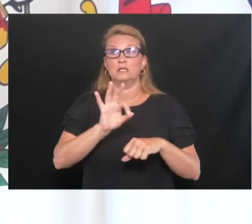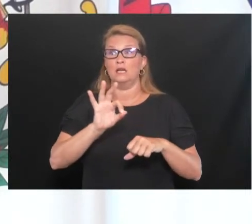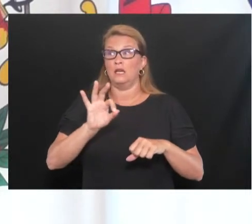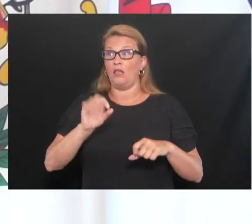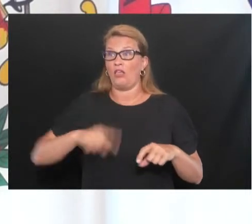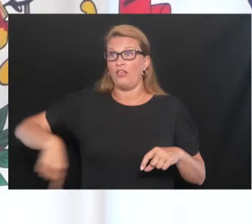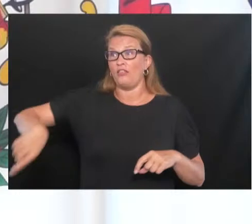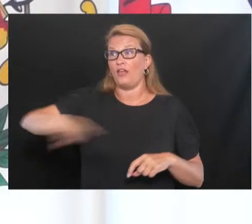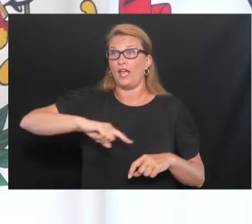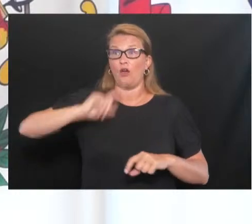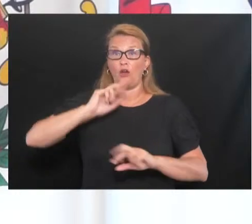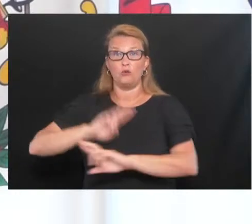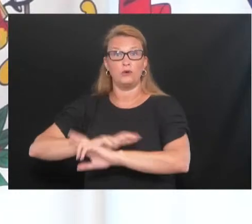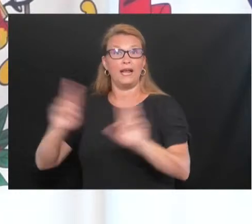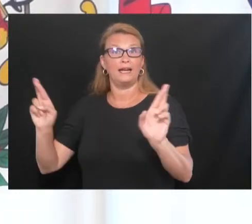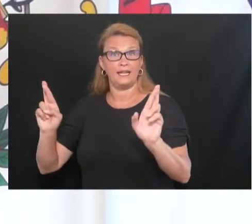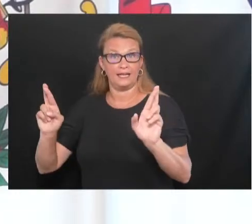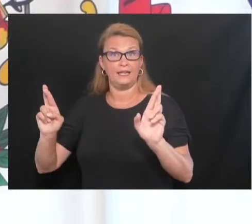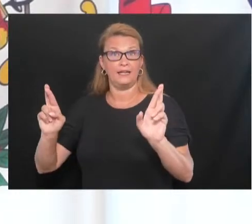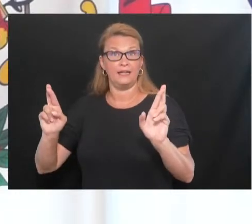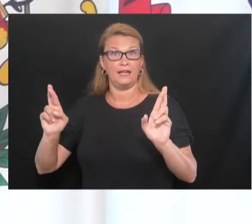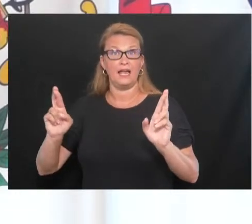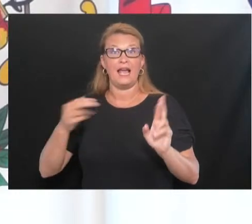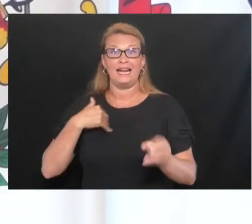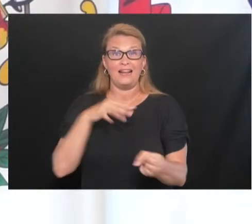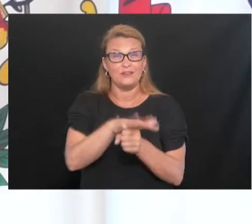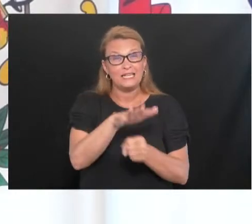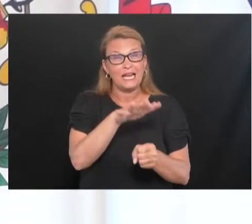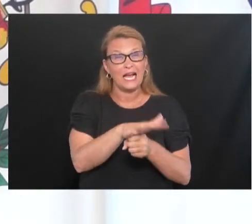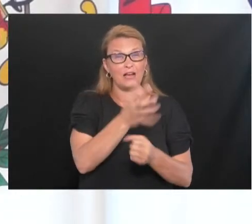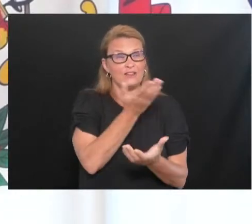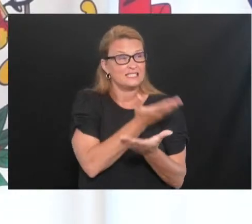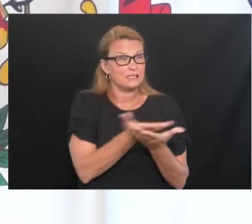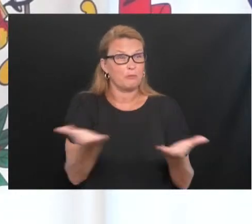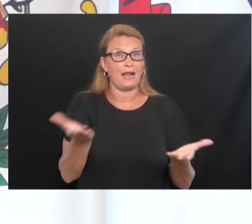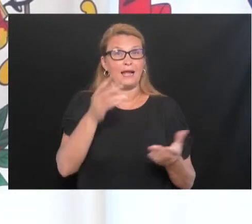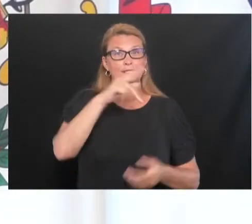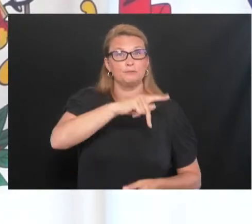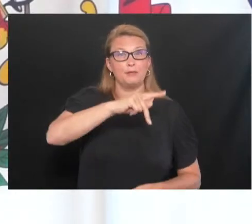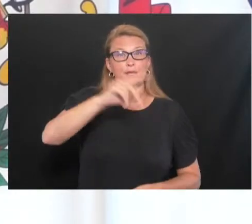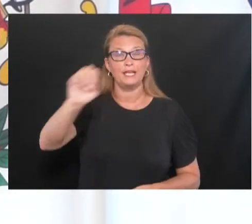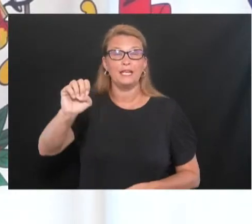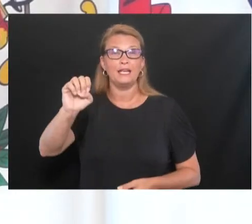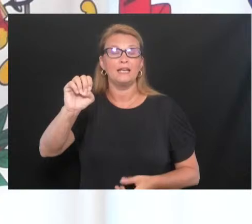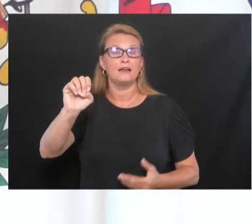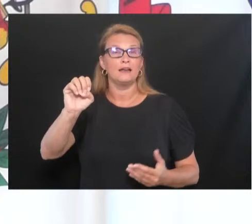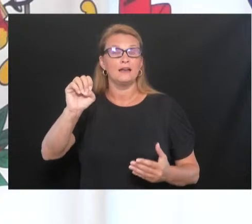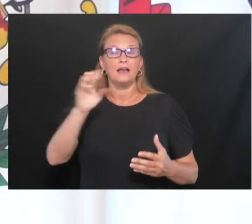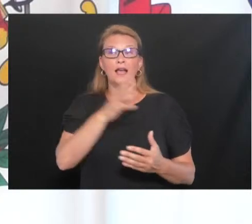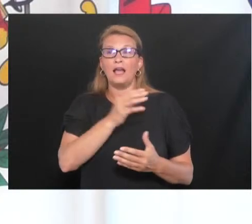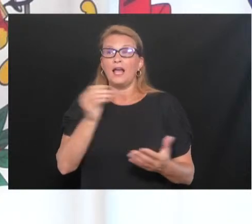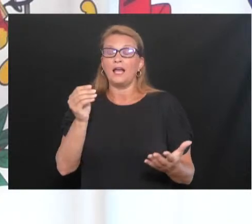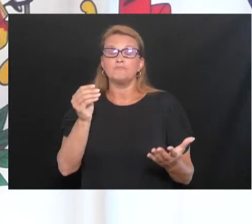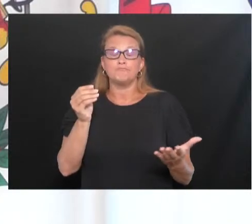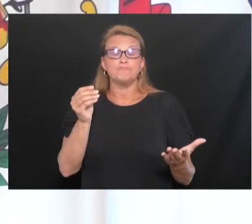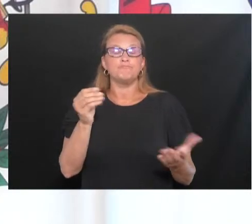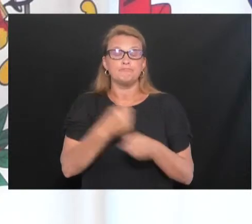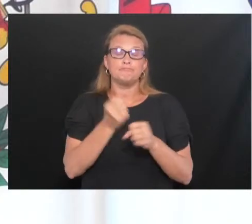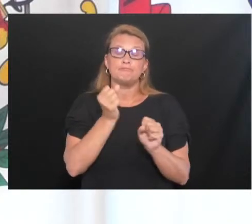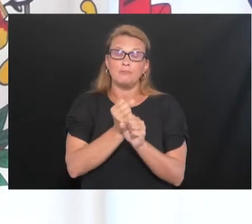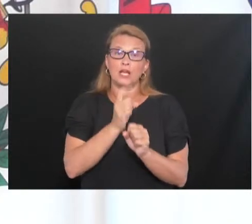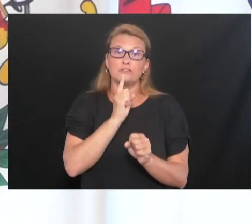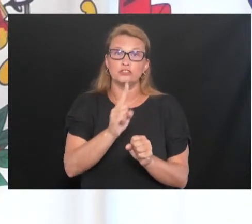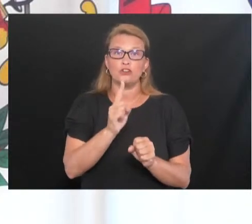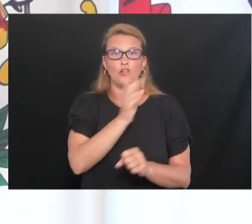absolutely certain that we are adequately supplied and we have the PPE. We absolutely need to make sure that